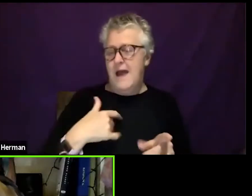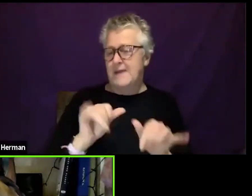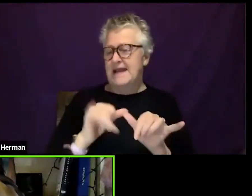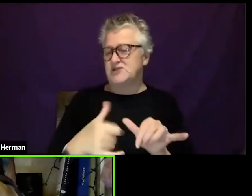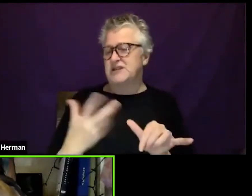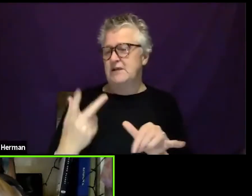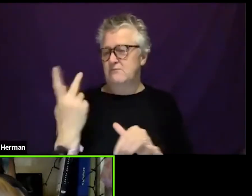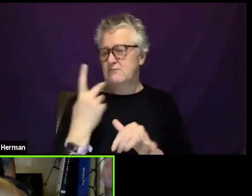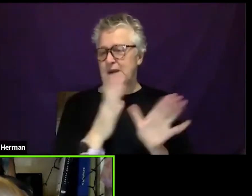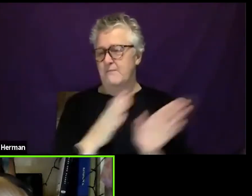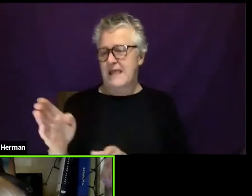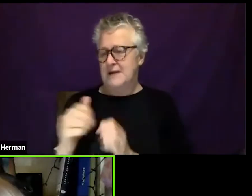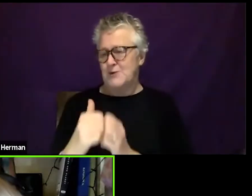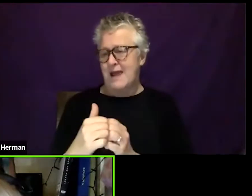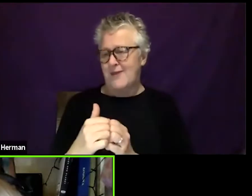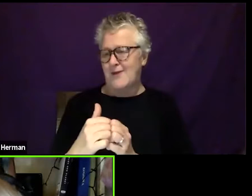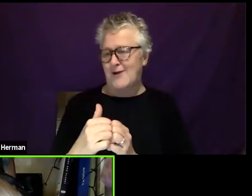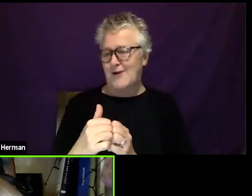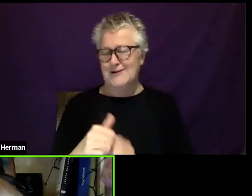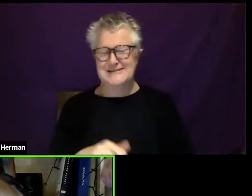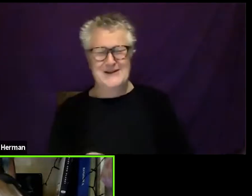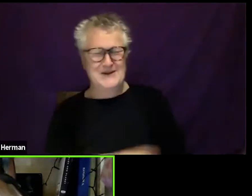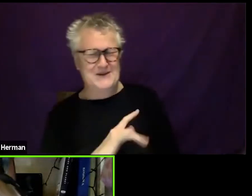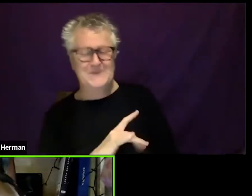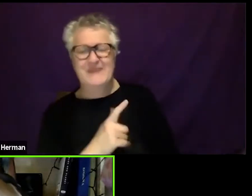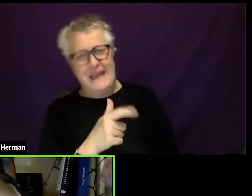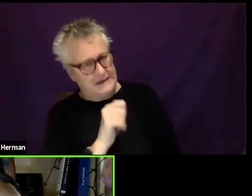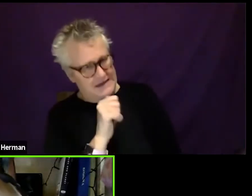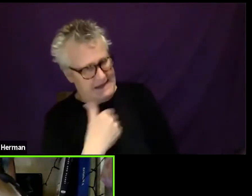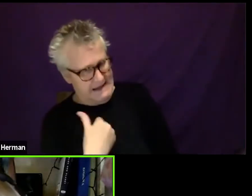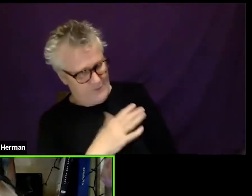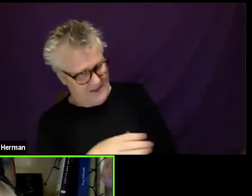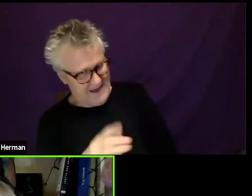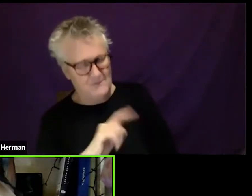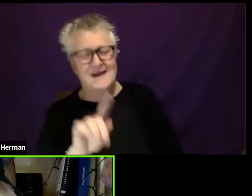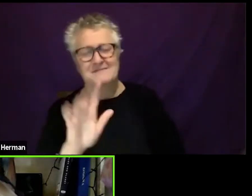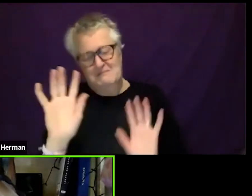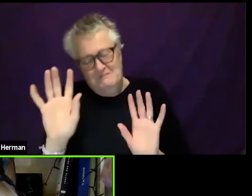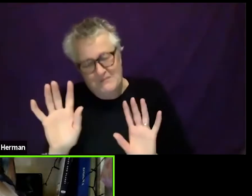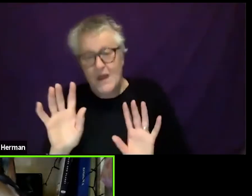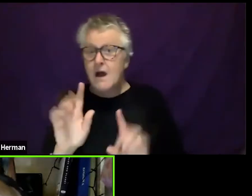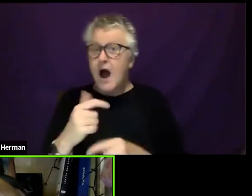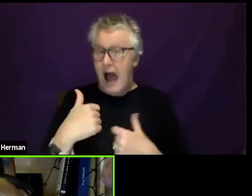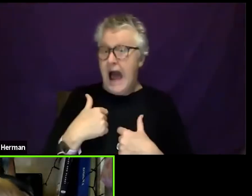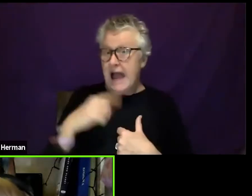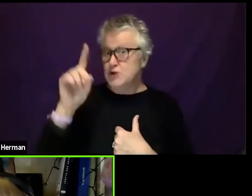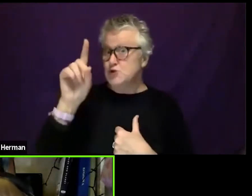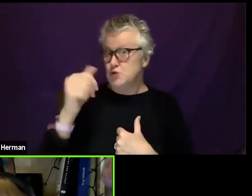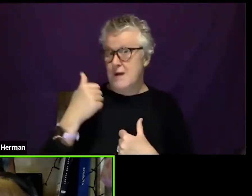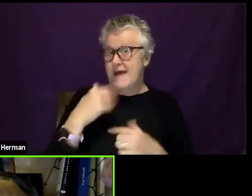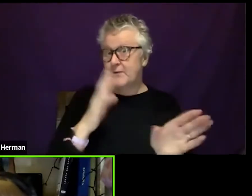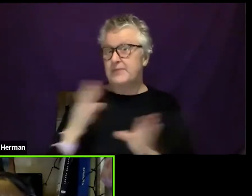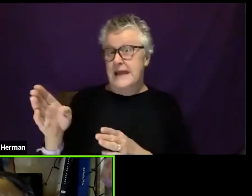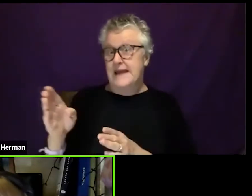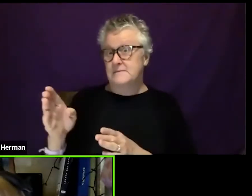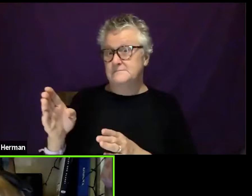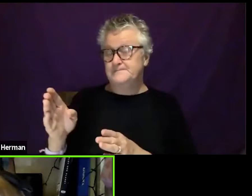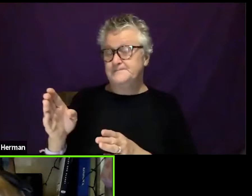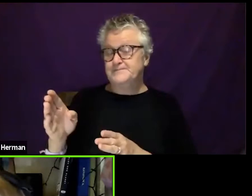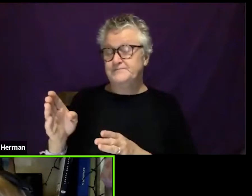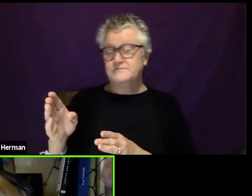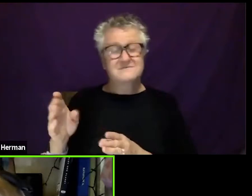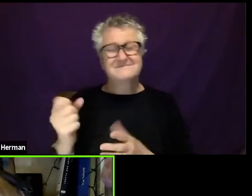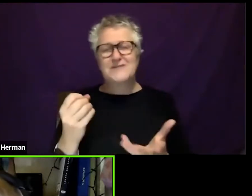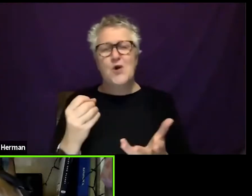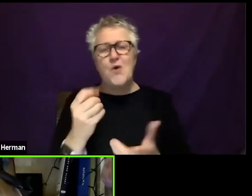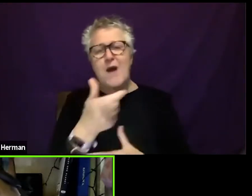I do have a very detailed plan for what I would do in the event of a zombie apocalypse. And so I watch as many films